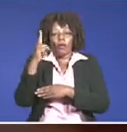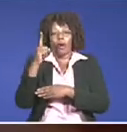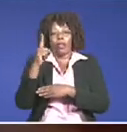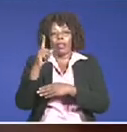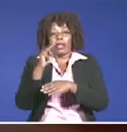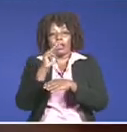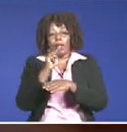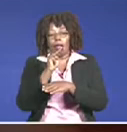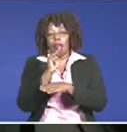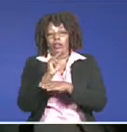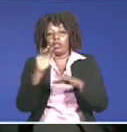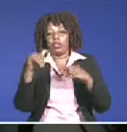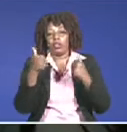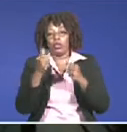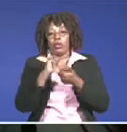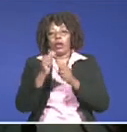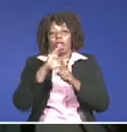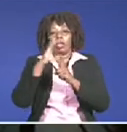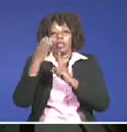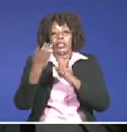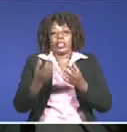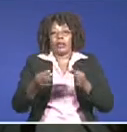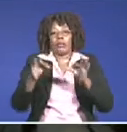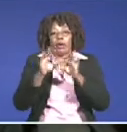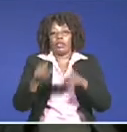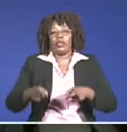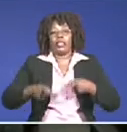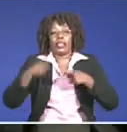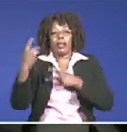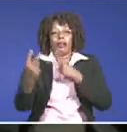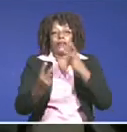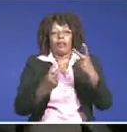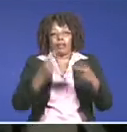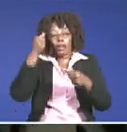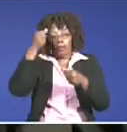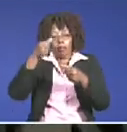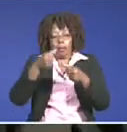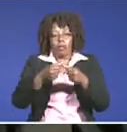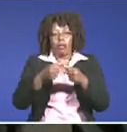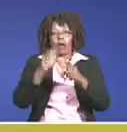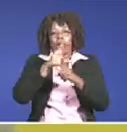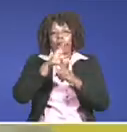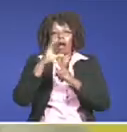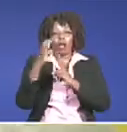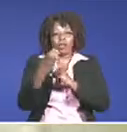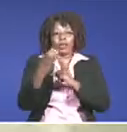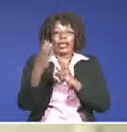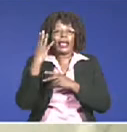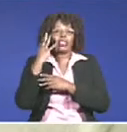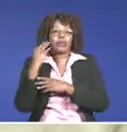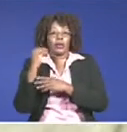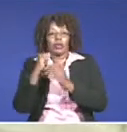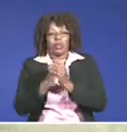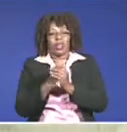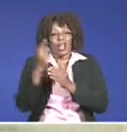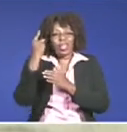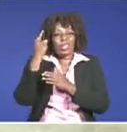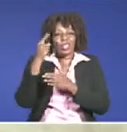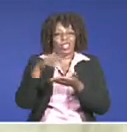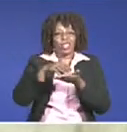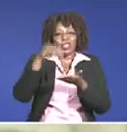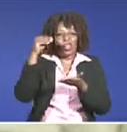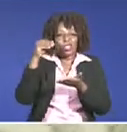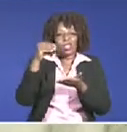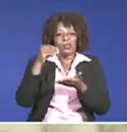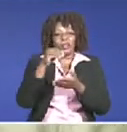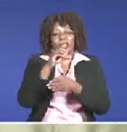Sports and Culture, and said that it is important to give visitors a memorable cultural experience. My thing is, instead of them just learning about